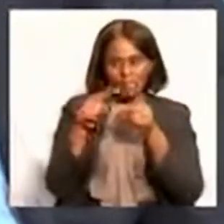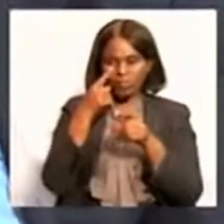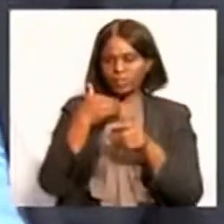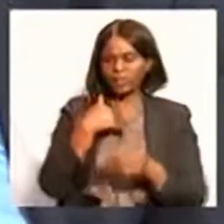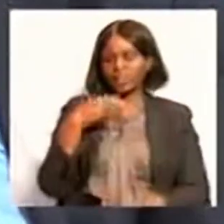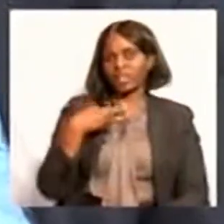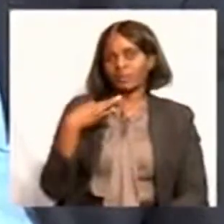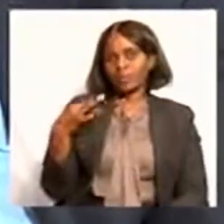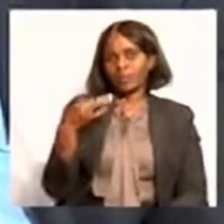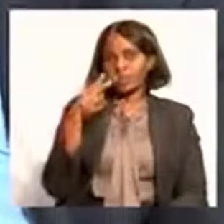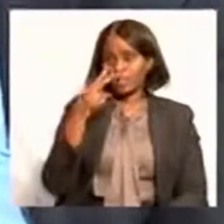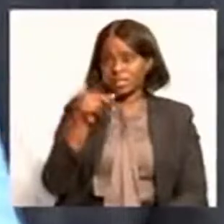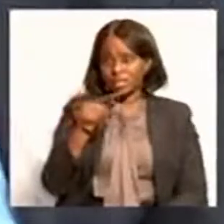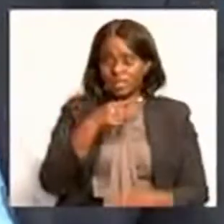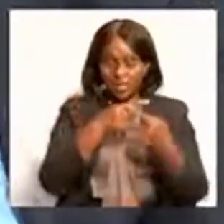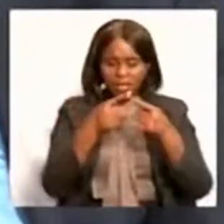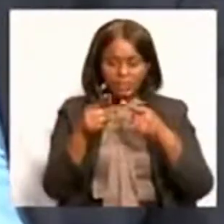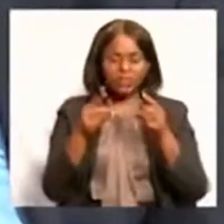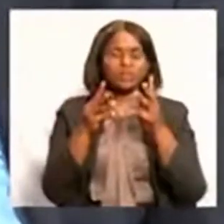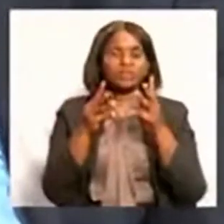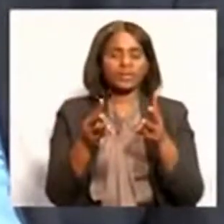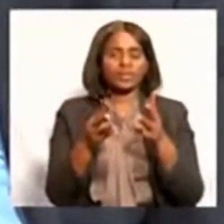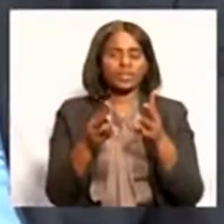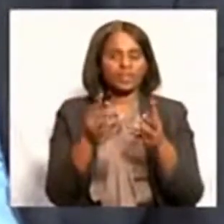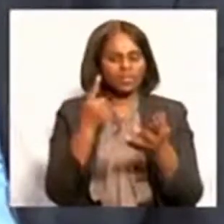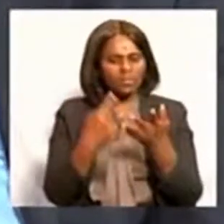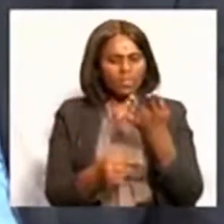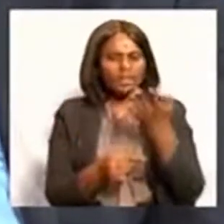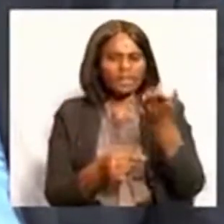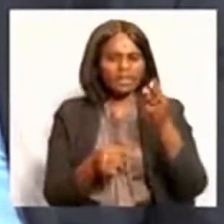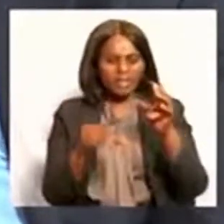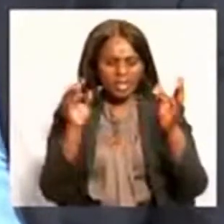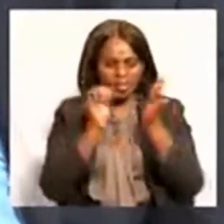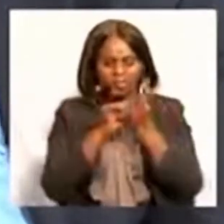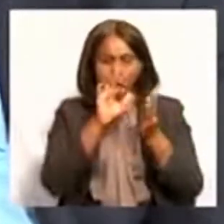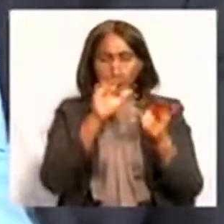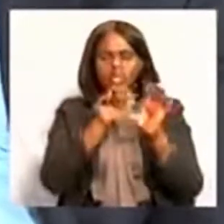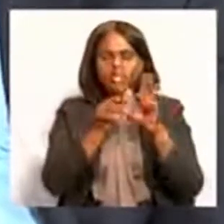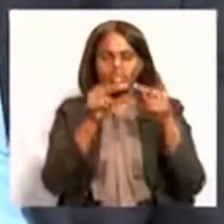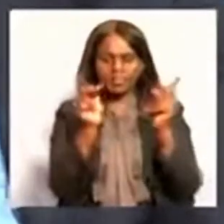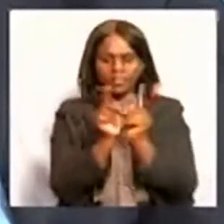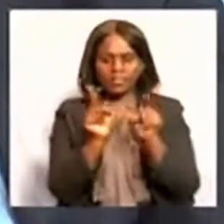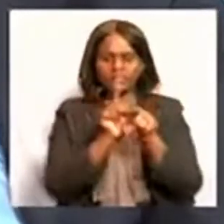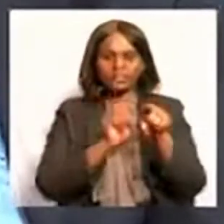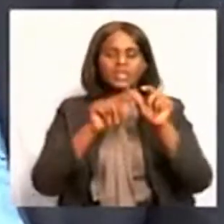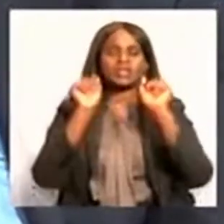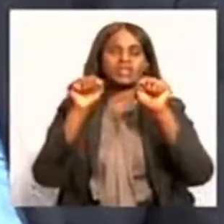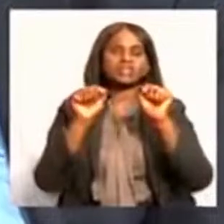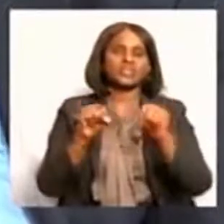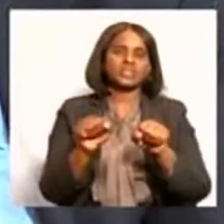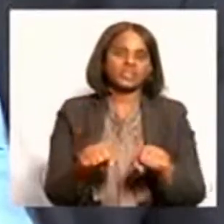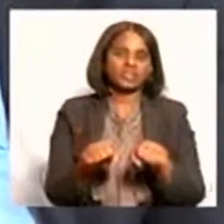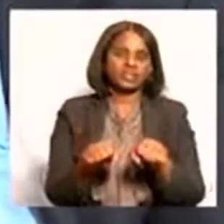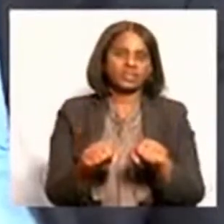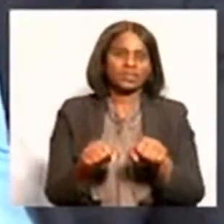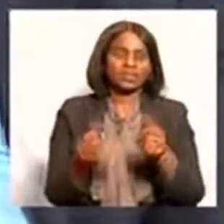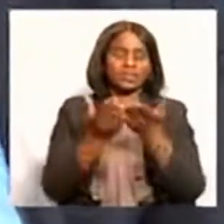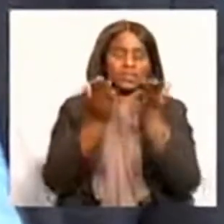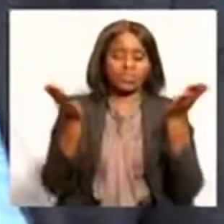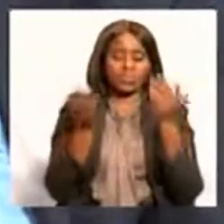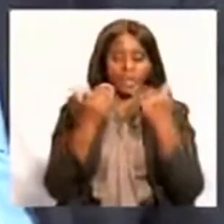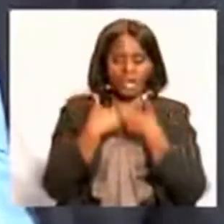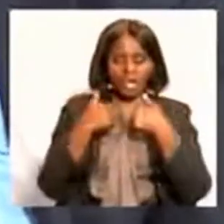applied. We'll look at the criteria that was in place and eligibility. So where